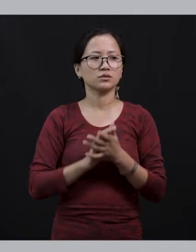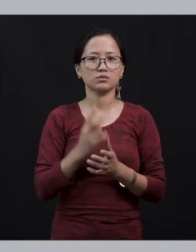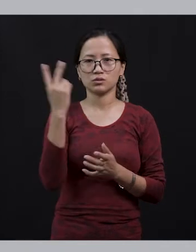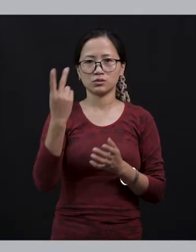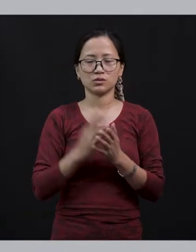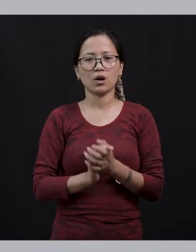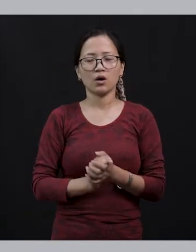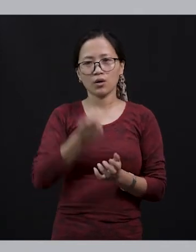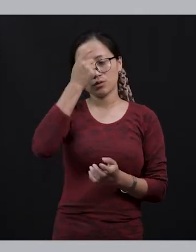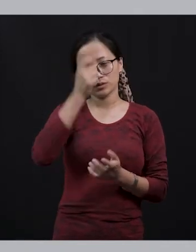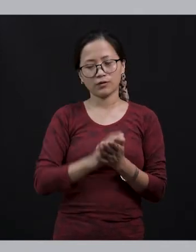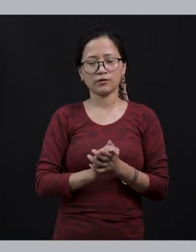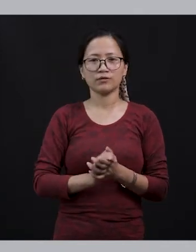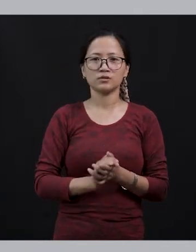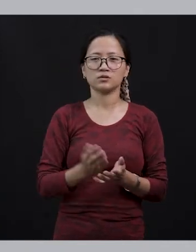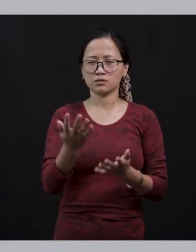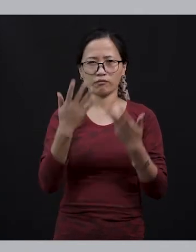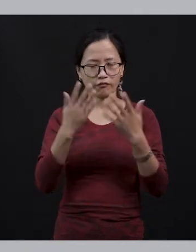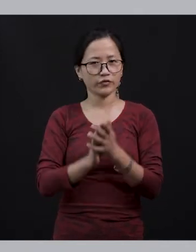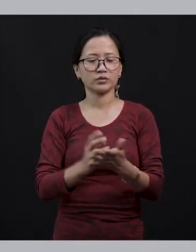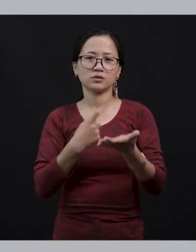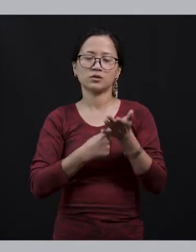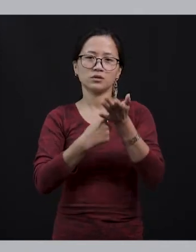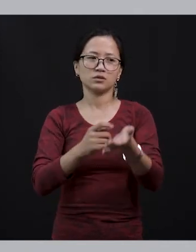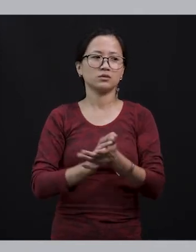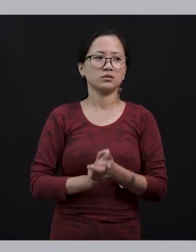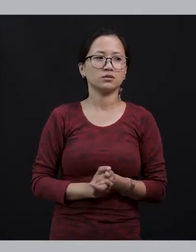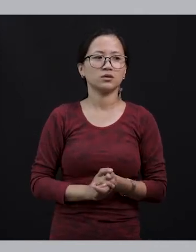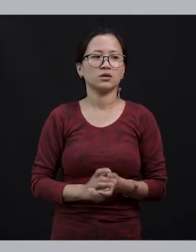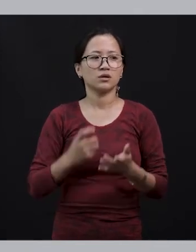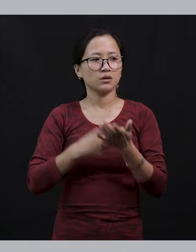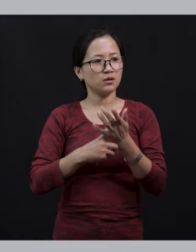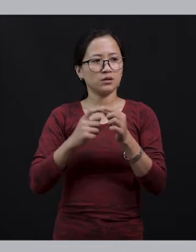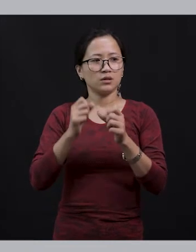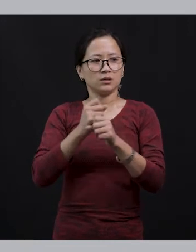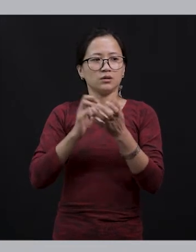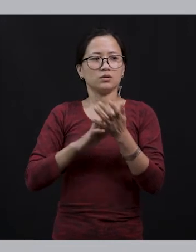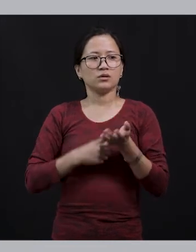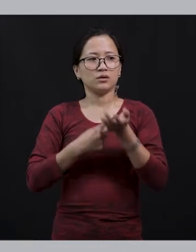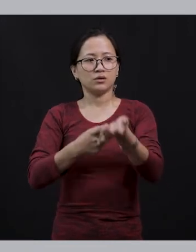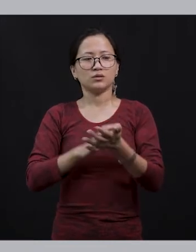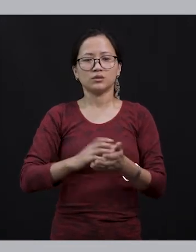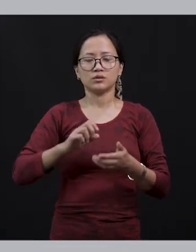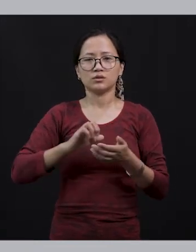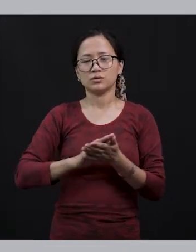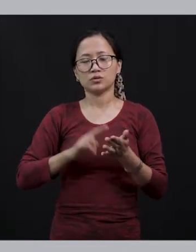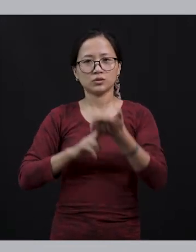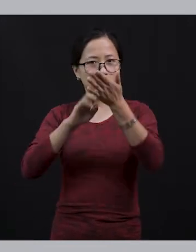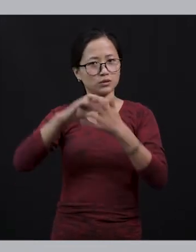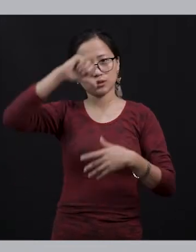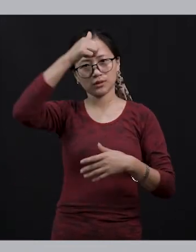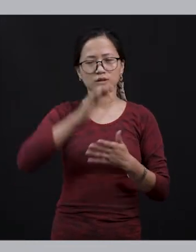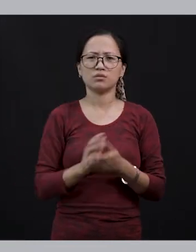in his rule. The regional rulers in the northern India. So regional rulers in the northern India were